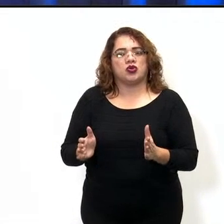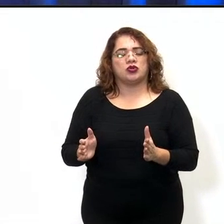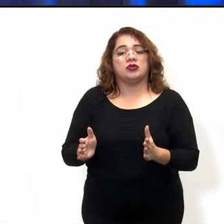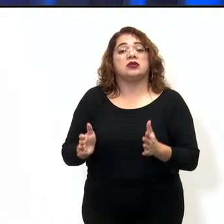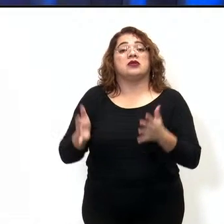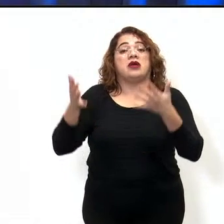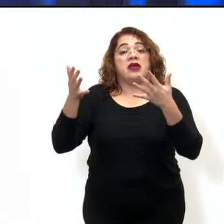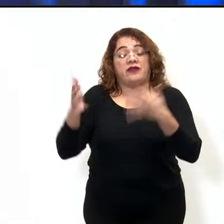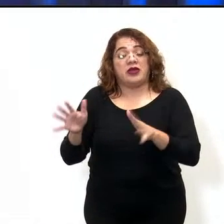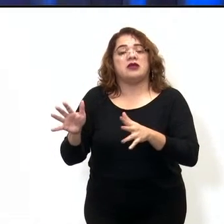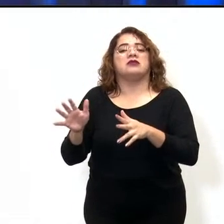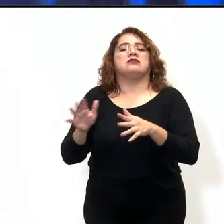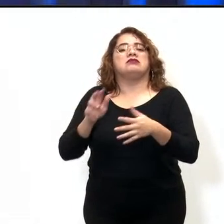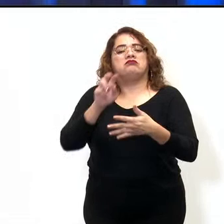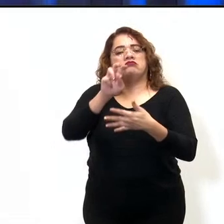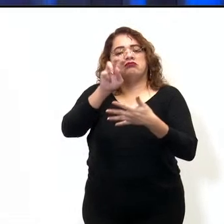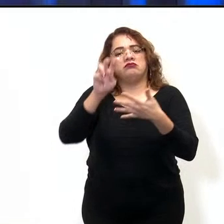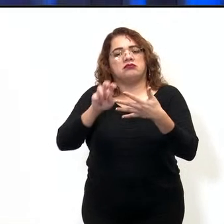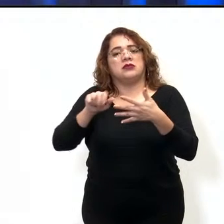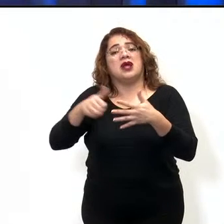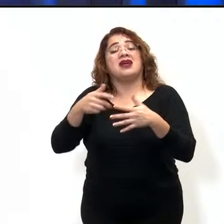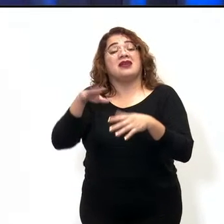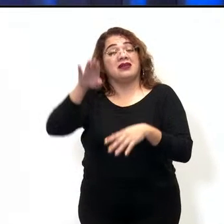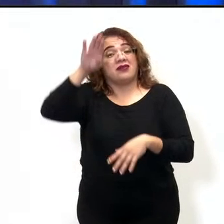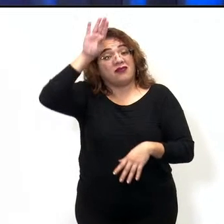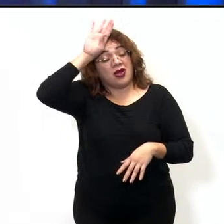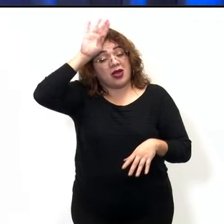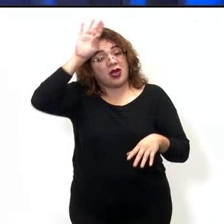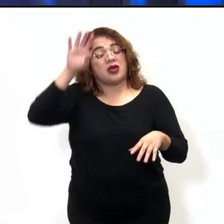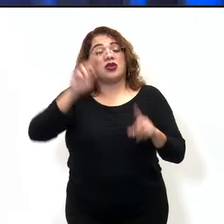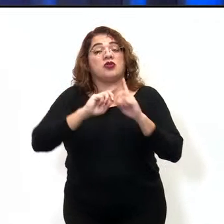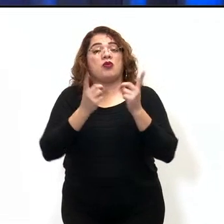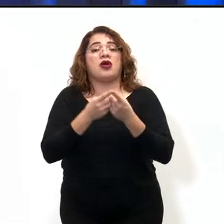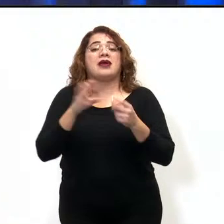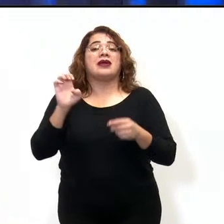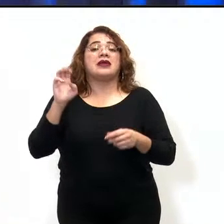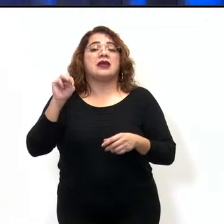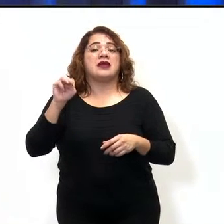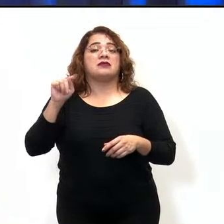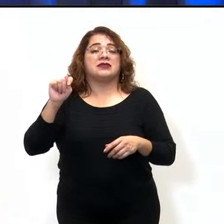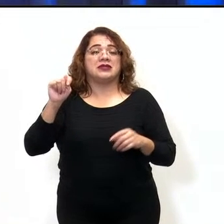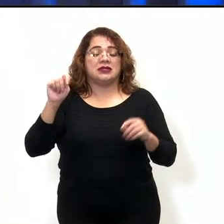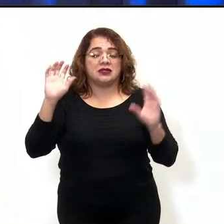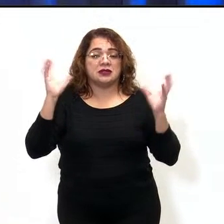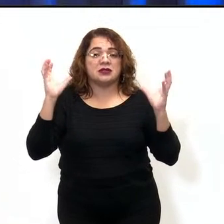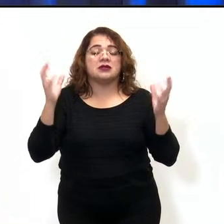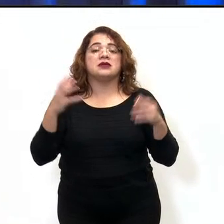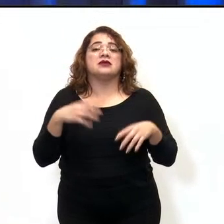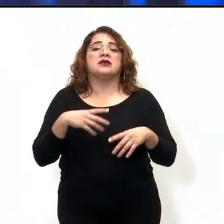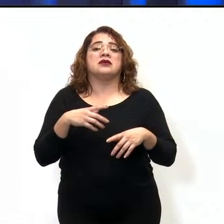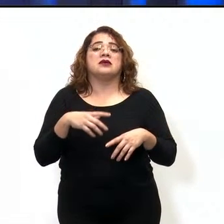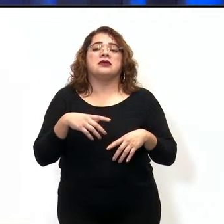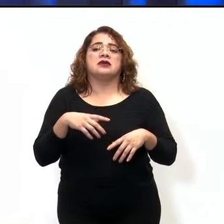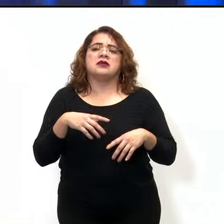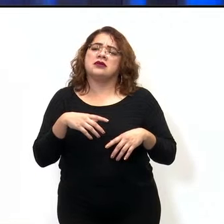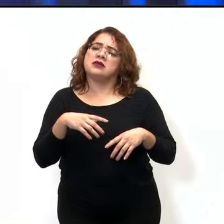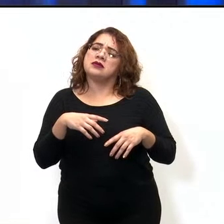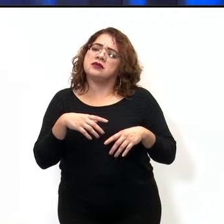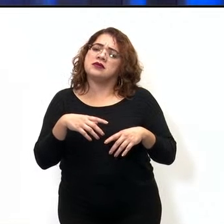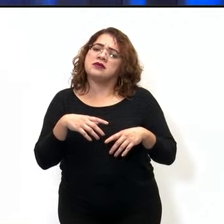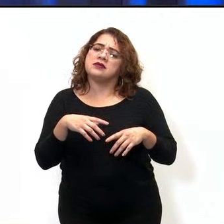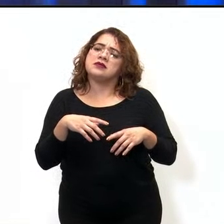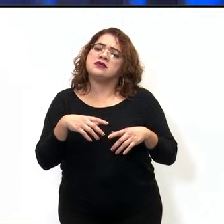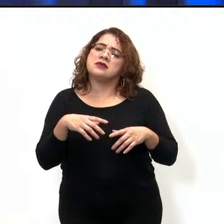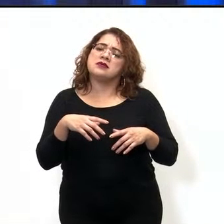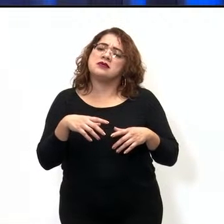from there. We do foresee that our fire department, like the EMTs, outward facing, will